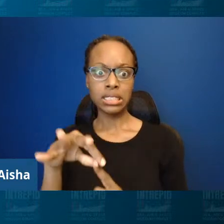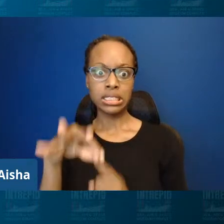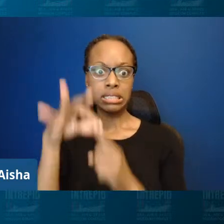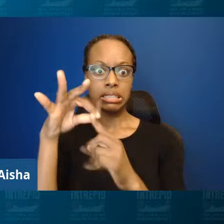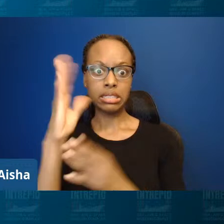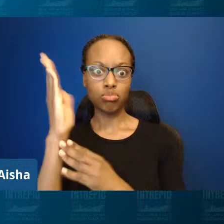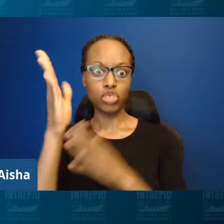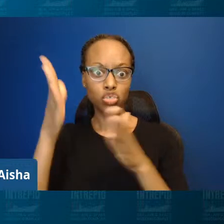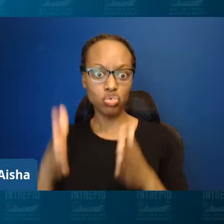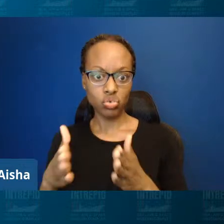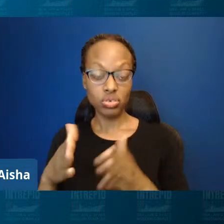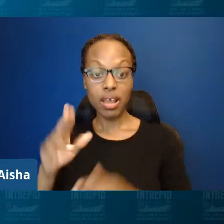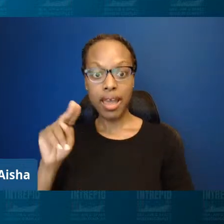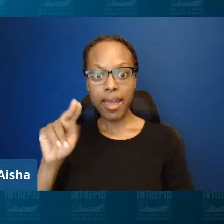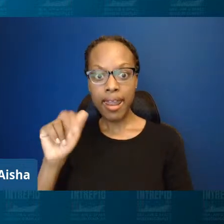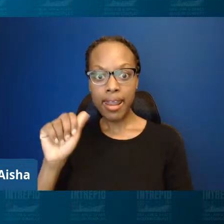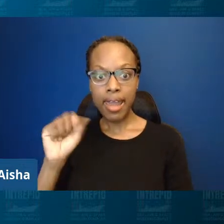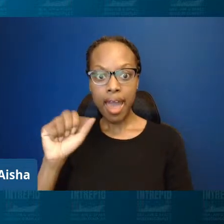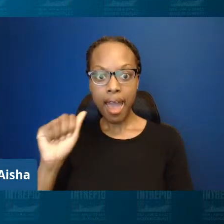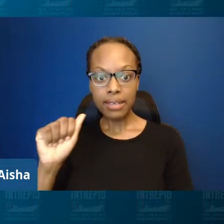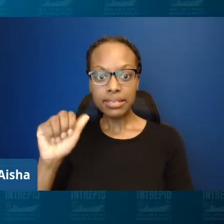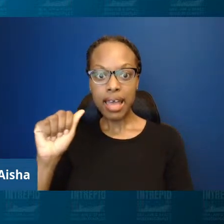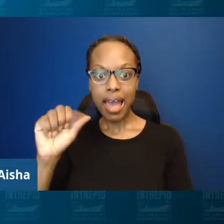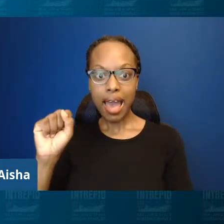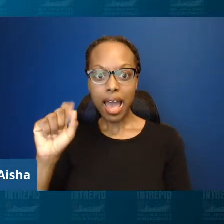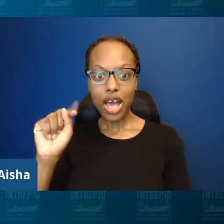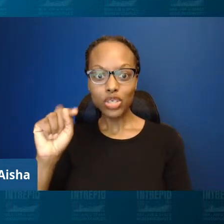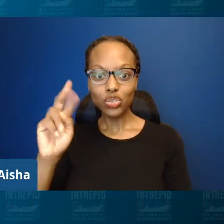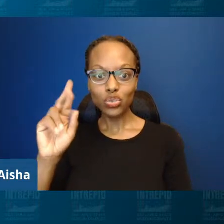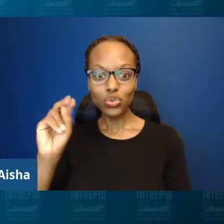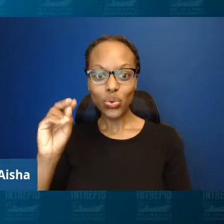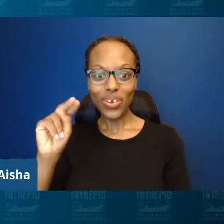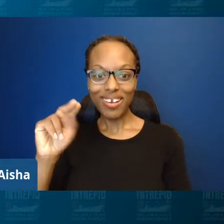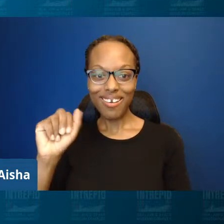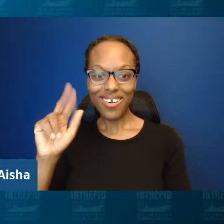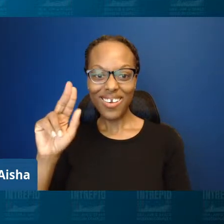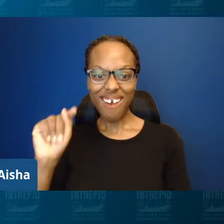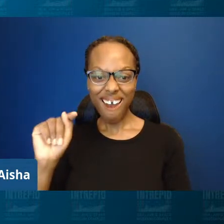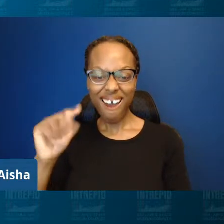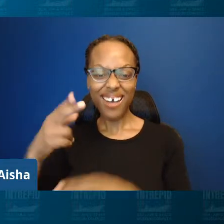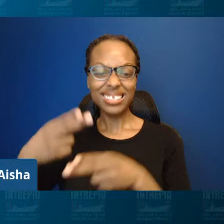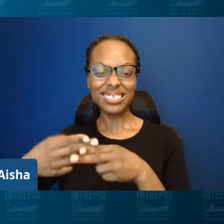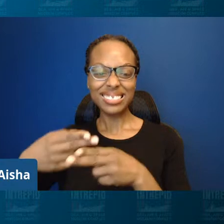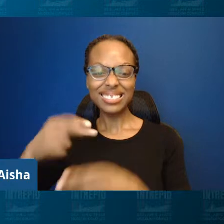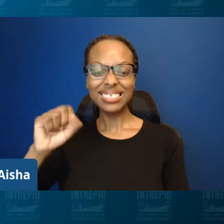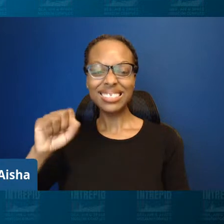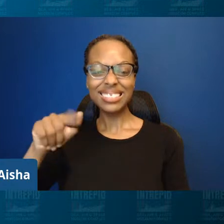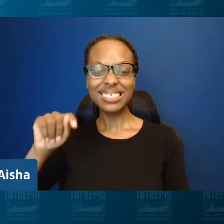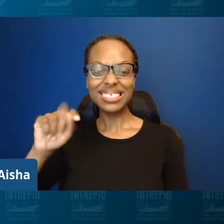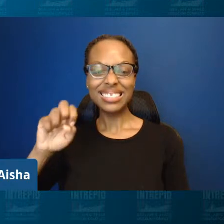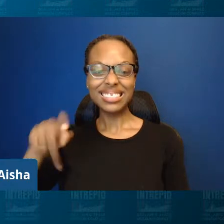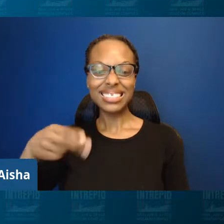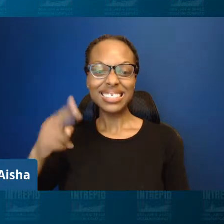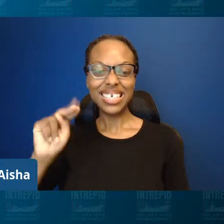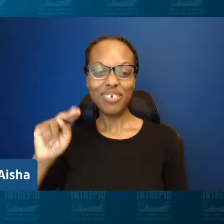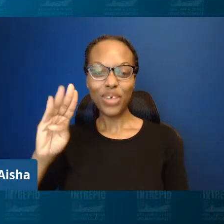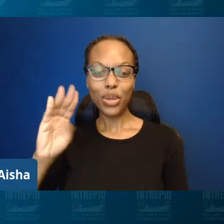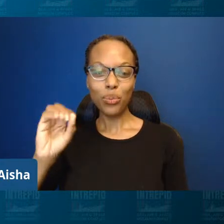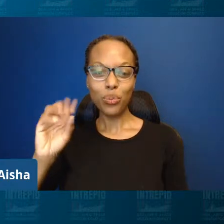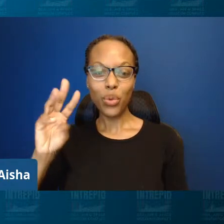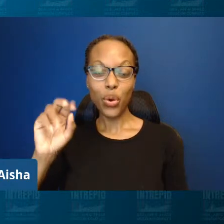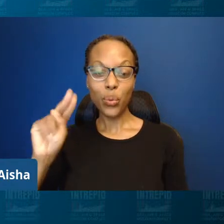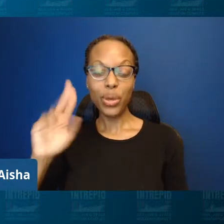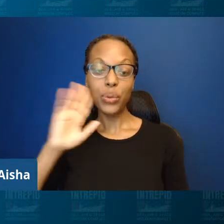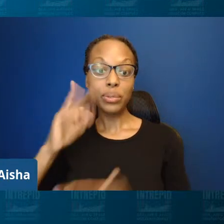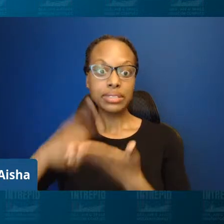going to hear from NASA astronaut Stephen Bowen, who will talk about his time in space and will show us all some really, really cool images.